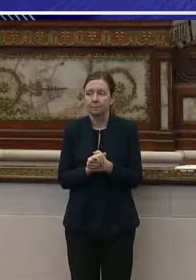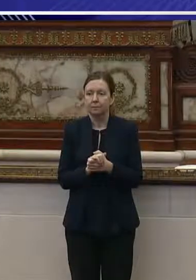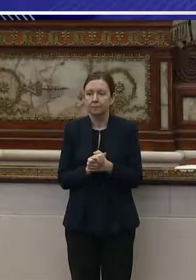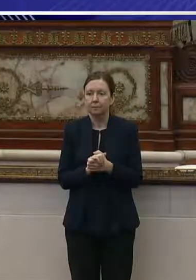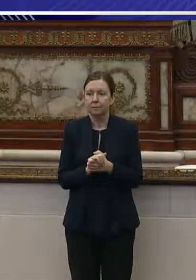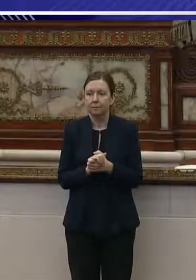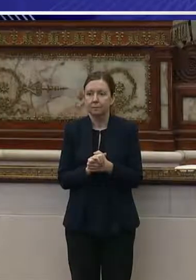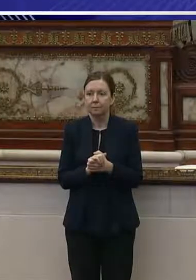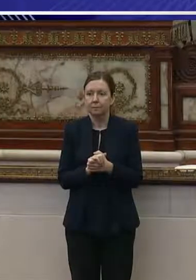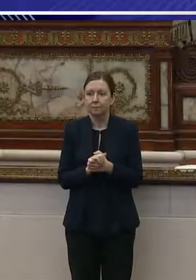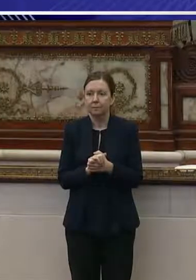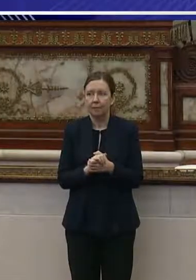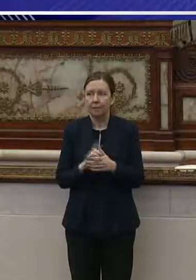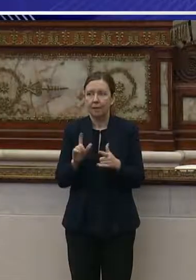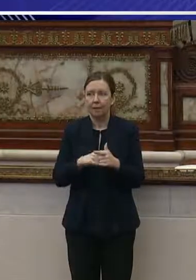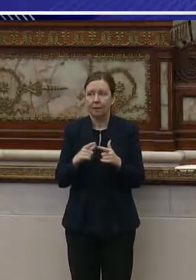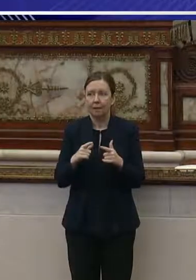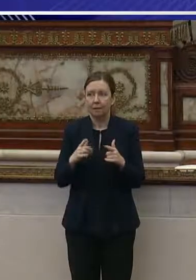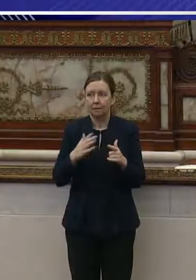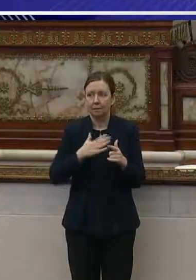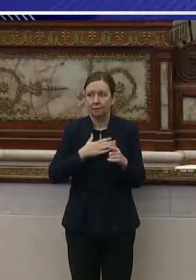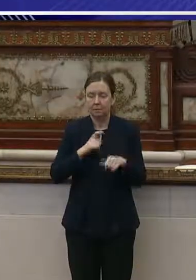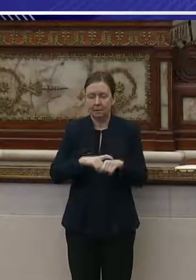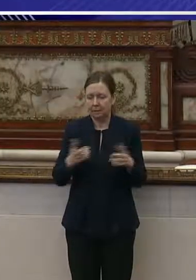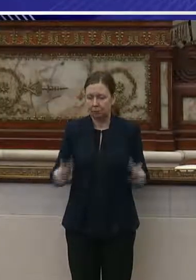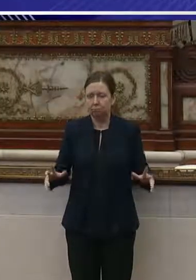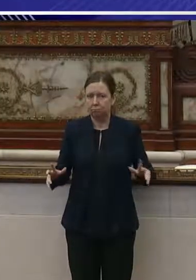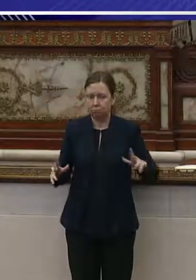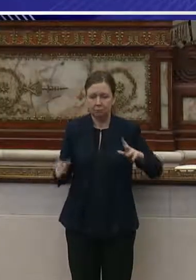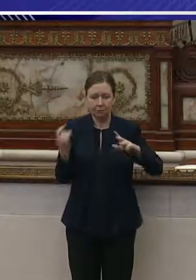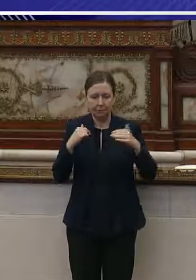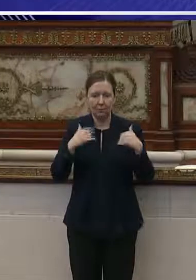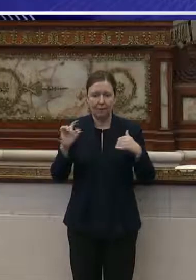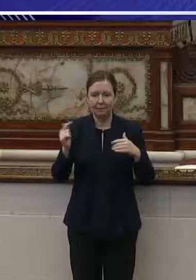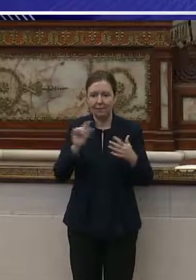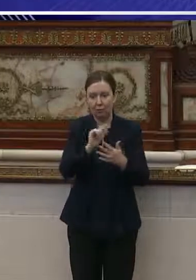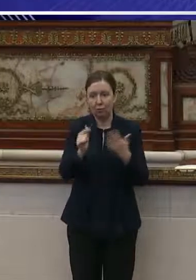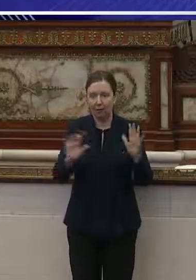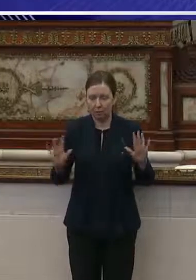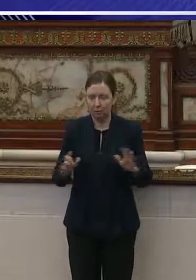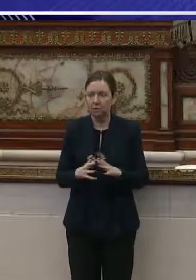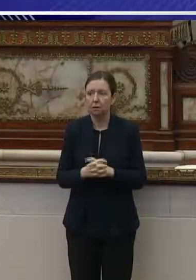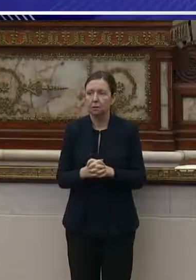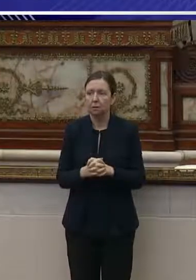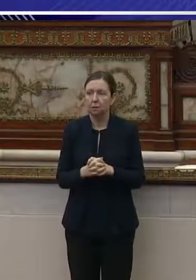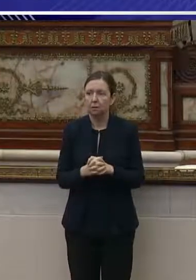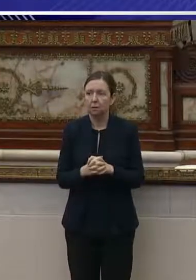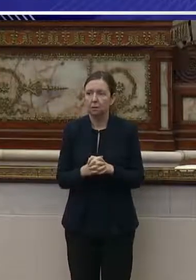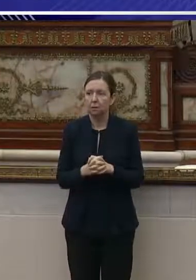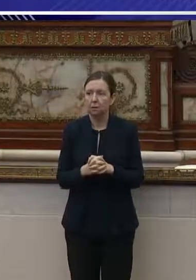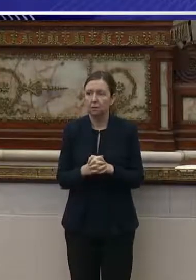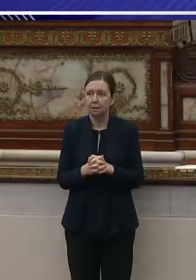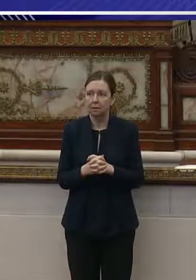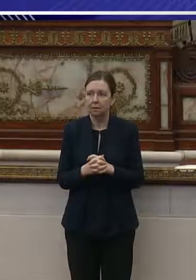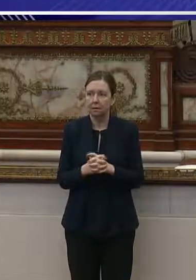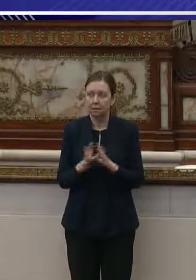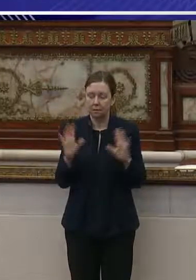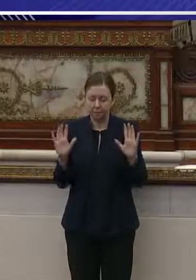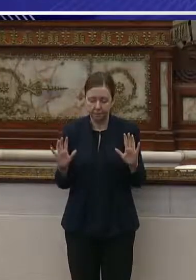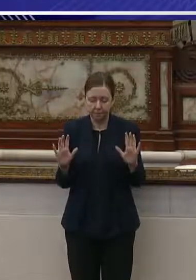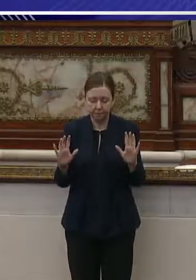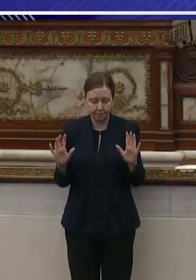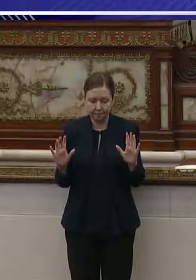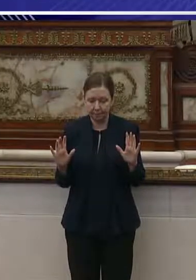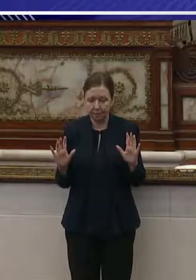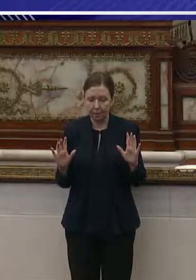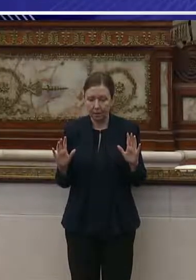before, and I'll cede my time until if we have a second round. But it is literally,